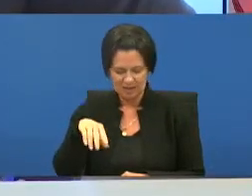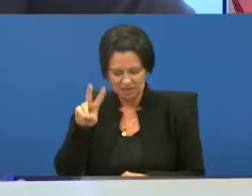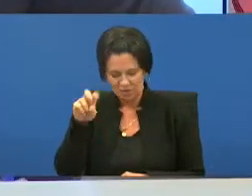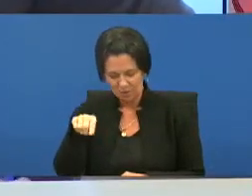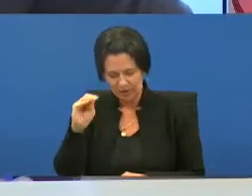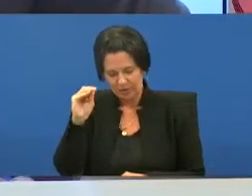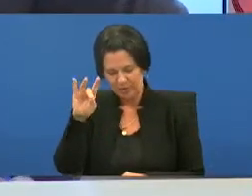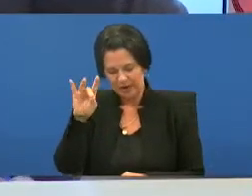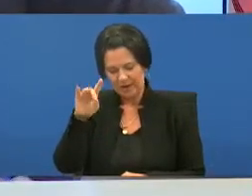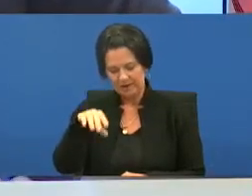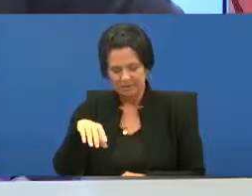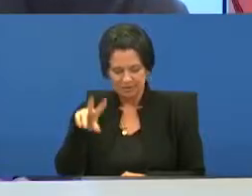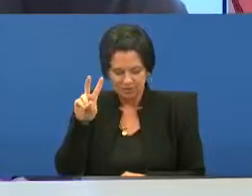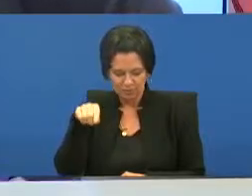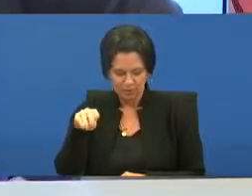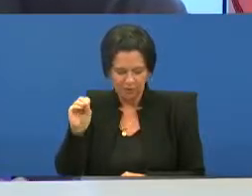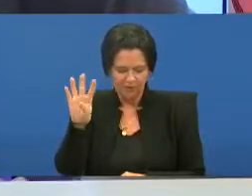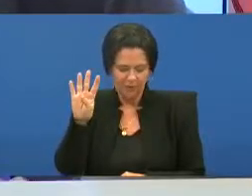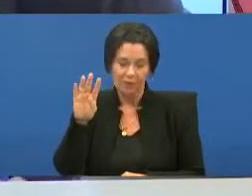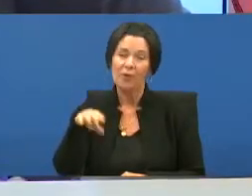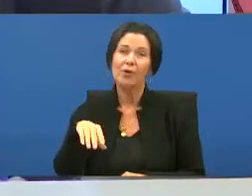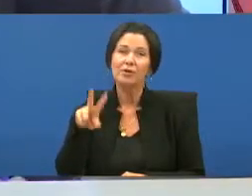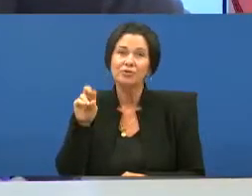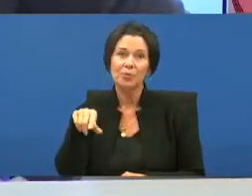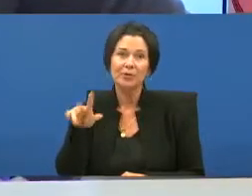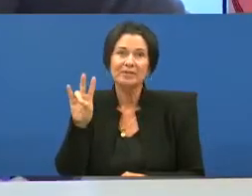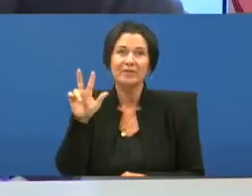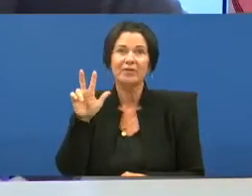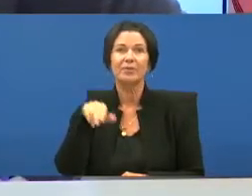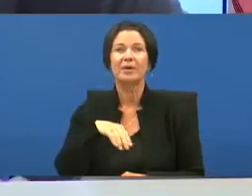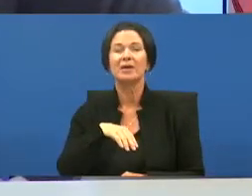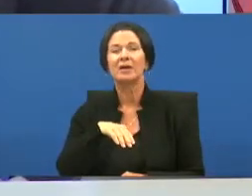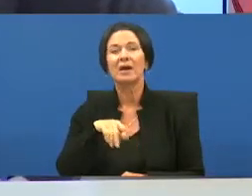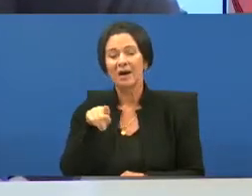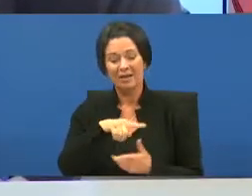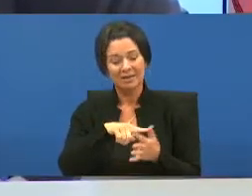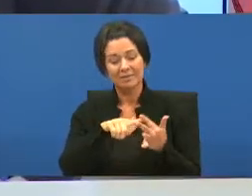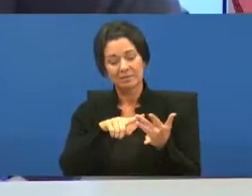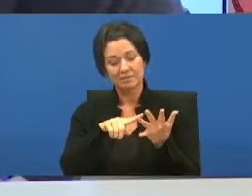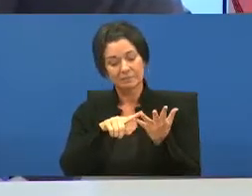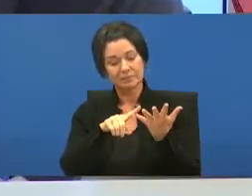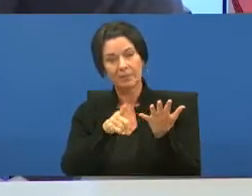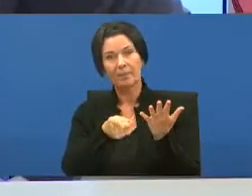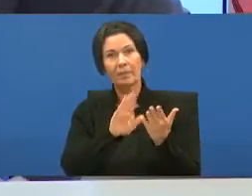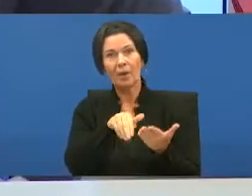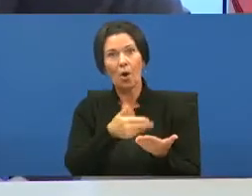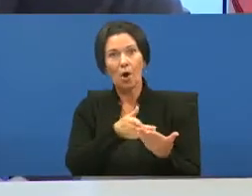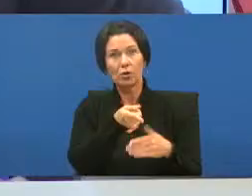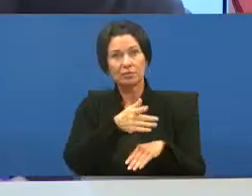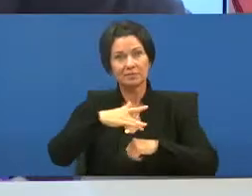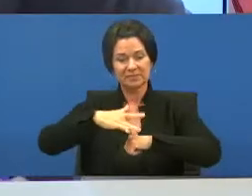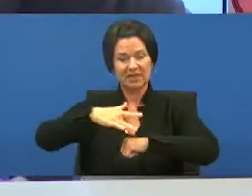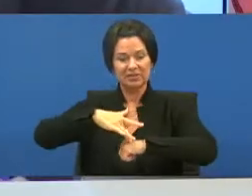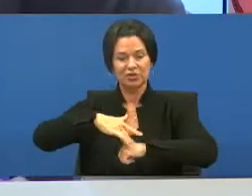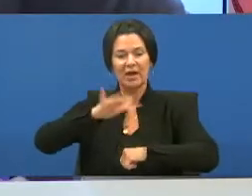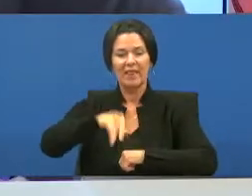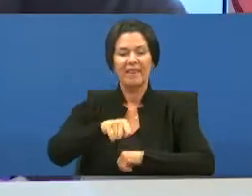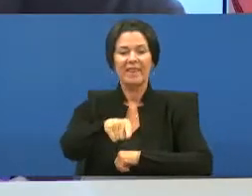2.08, 2.04, 2.73. These are all properties that are touching this